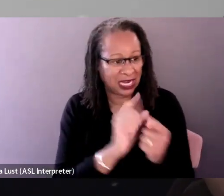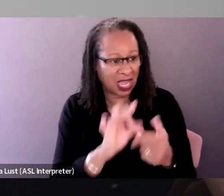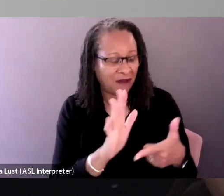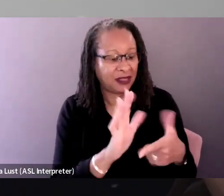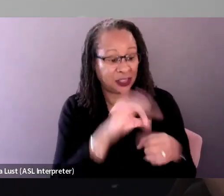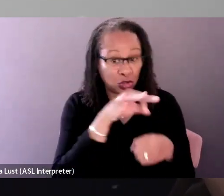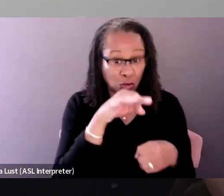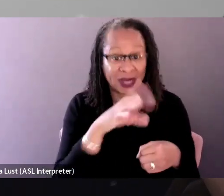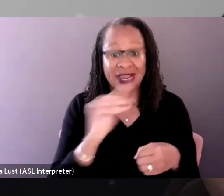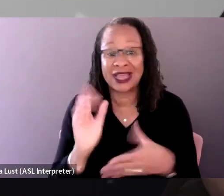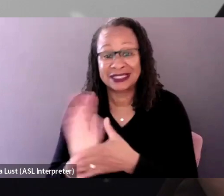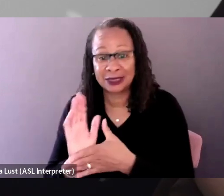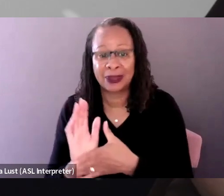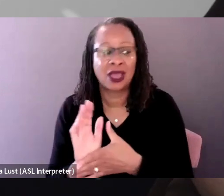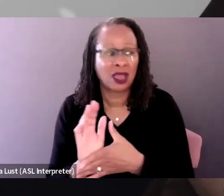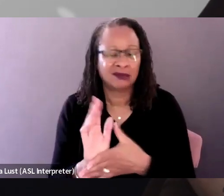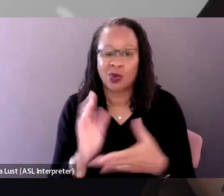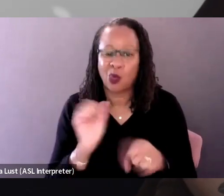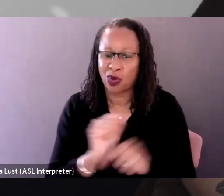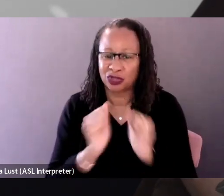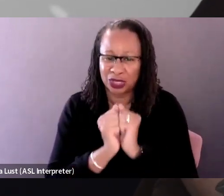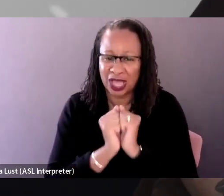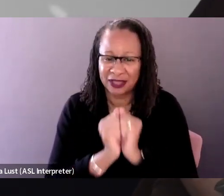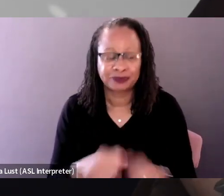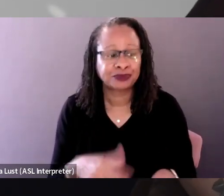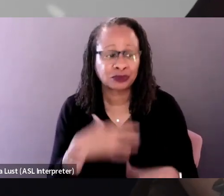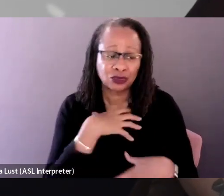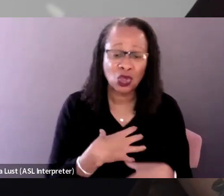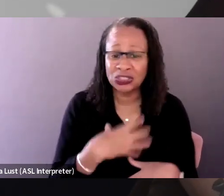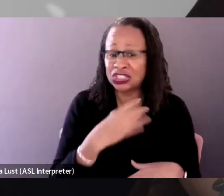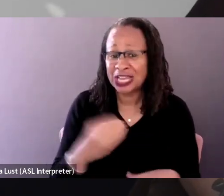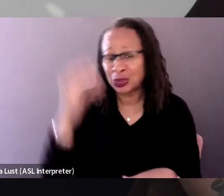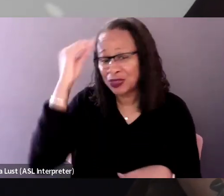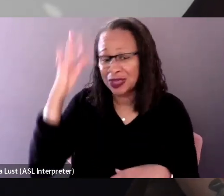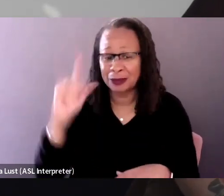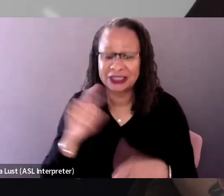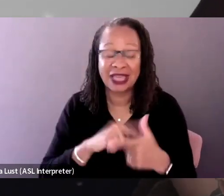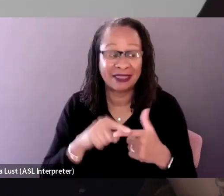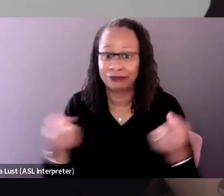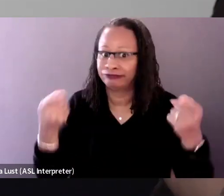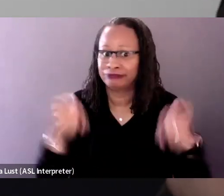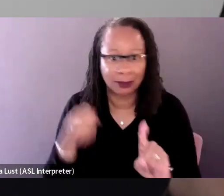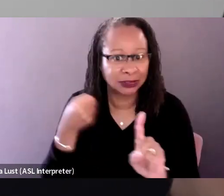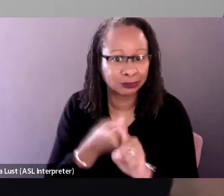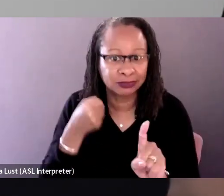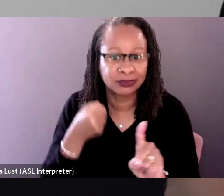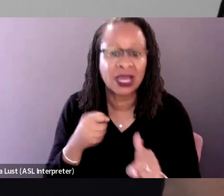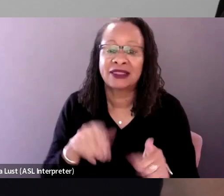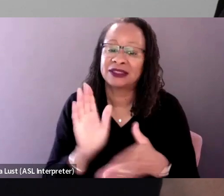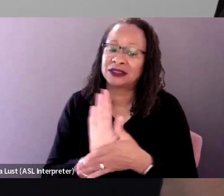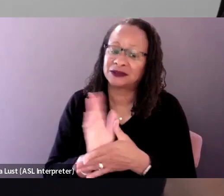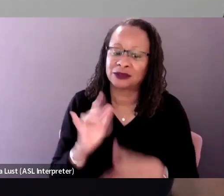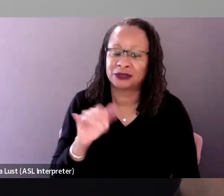of cinema, and you wish it and you think about it, and it materializes. And so this film